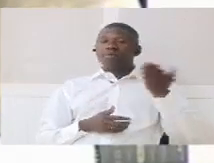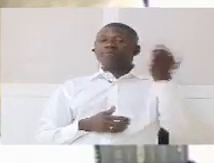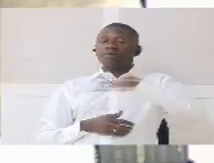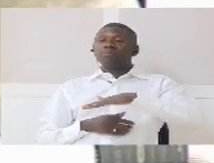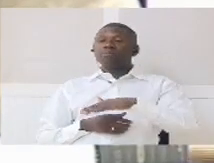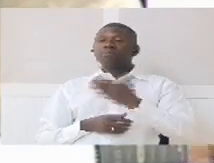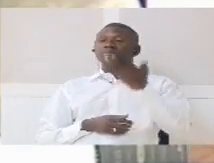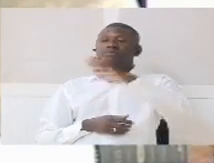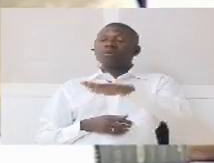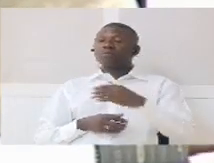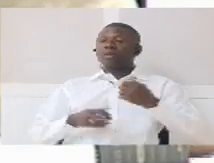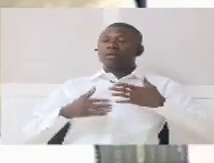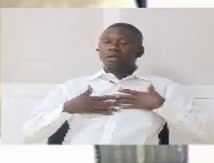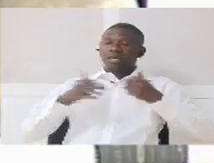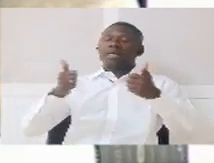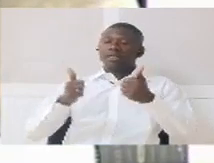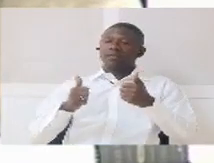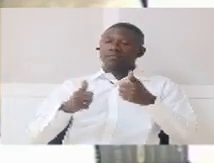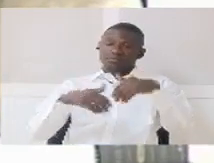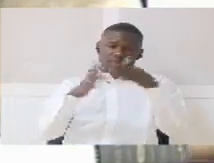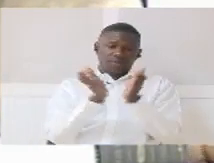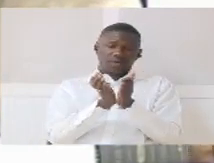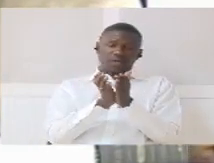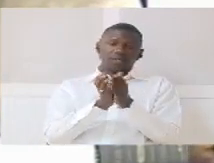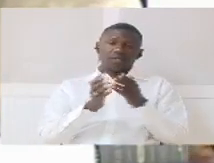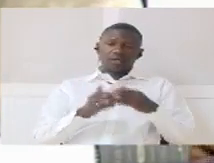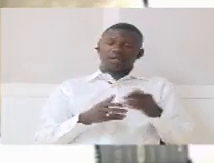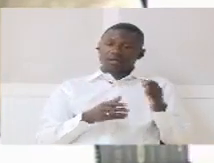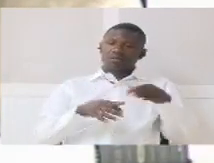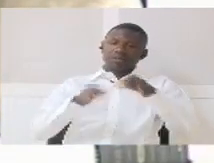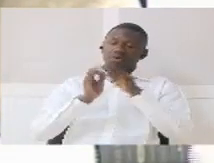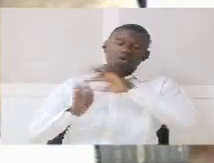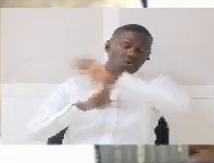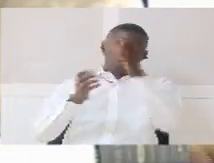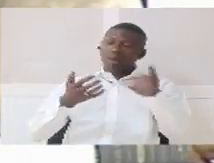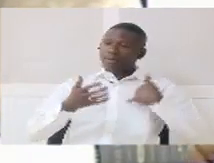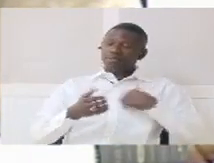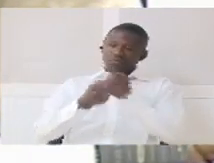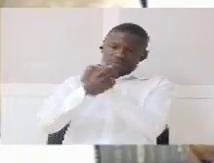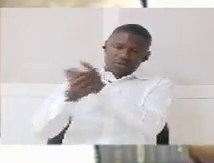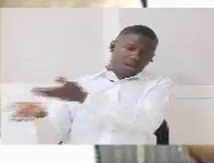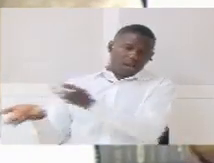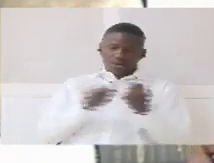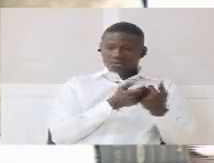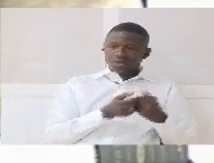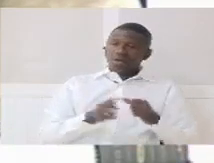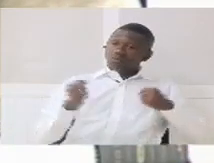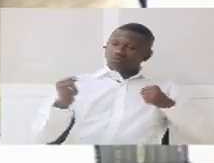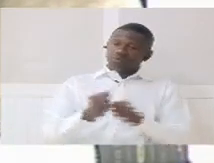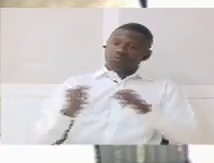health department to spray place. They will take all the prisoners out. Spray. And they will spray the whole